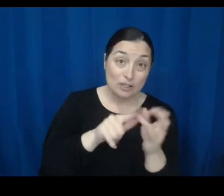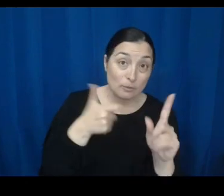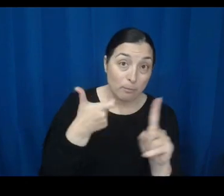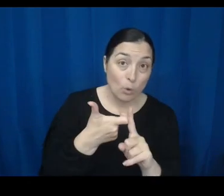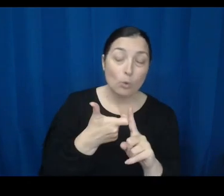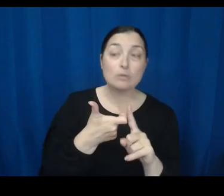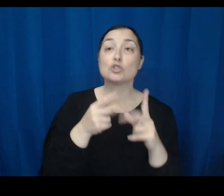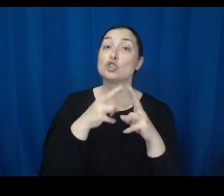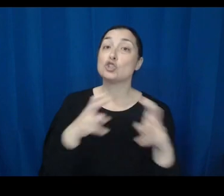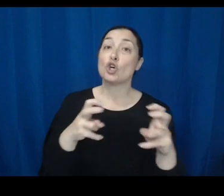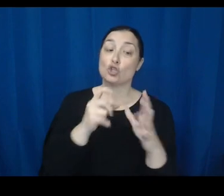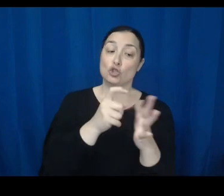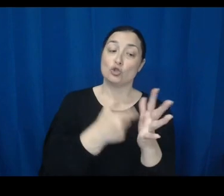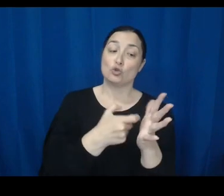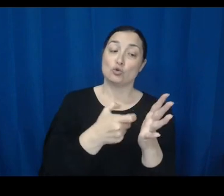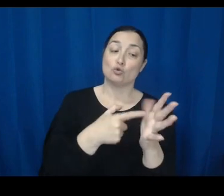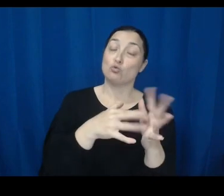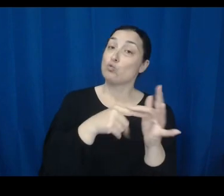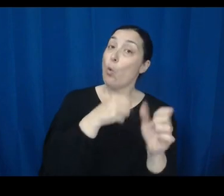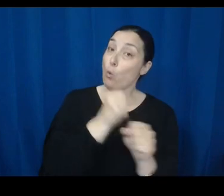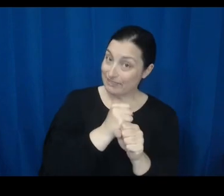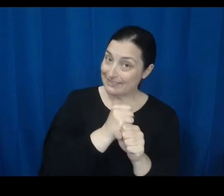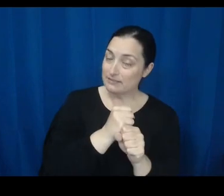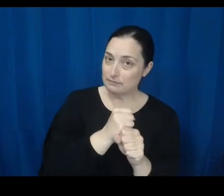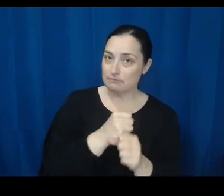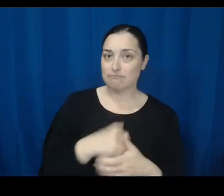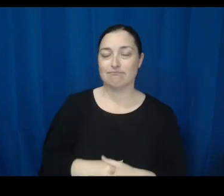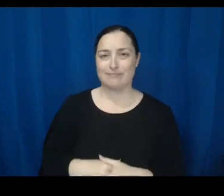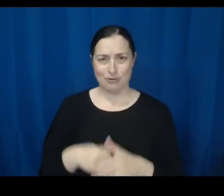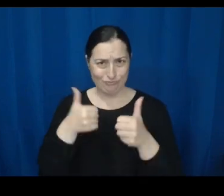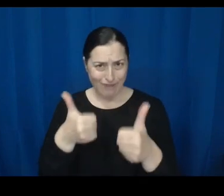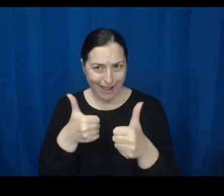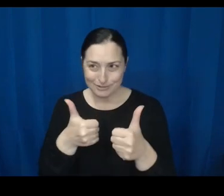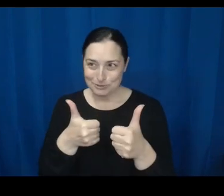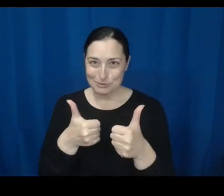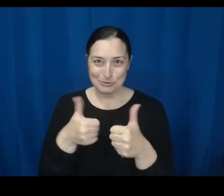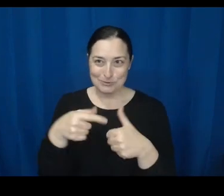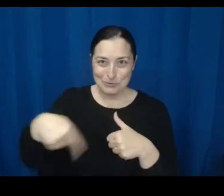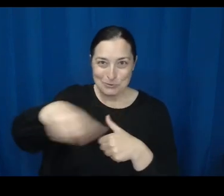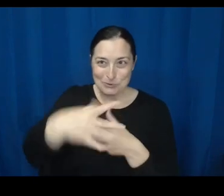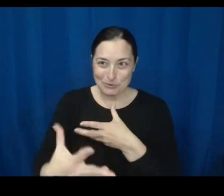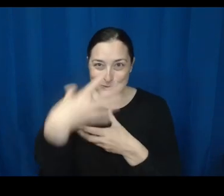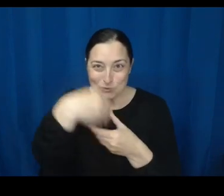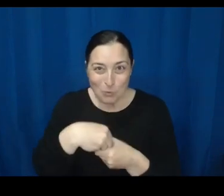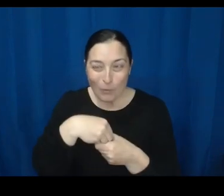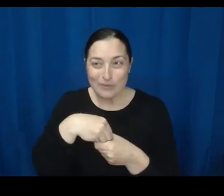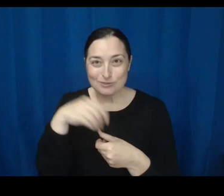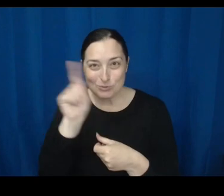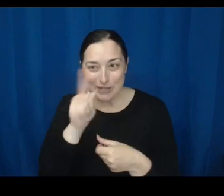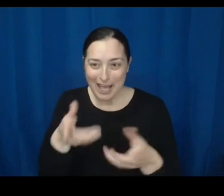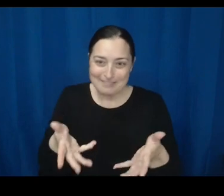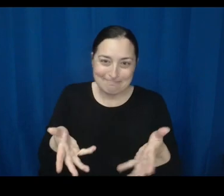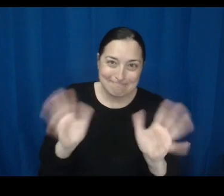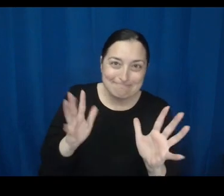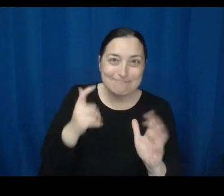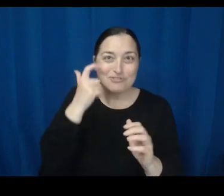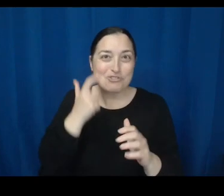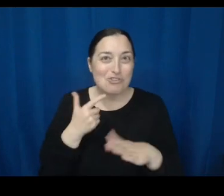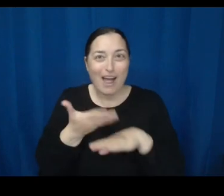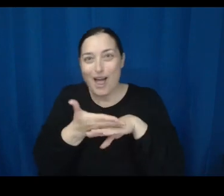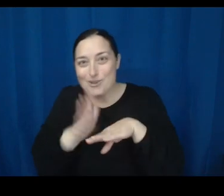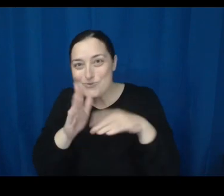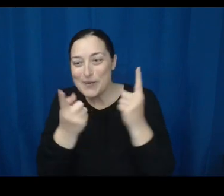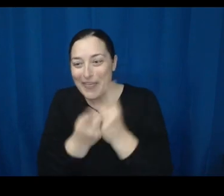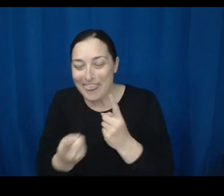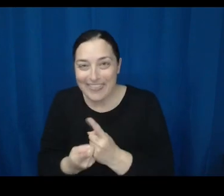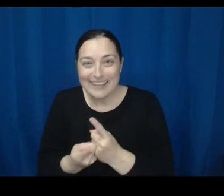all today. Thank you for joining in, for having a go and testing your comfort zones and, trying some new things when it comes to